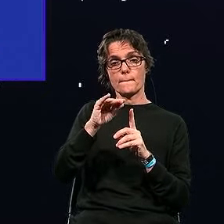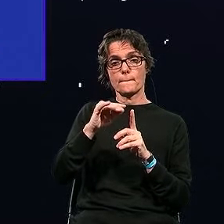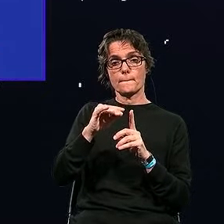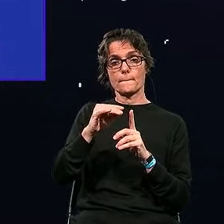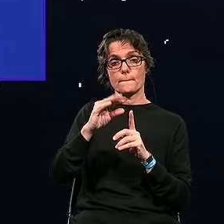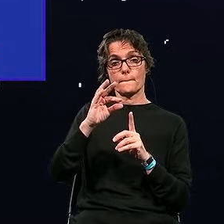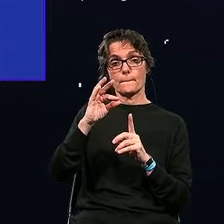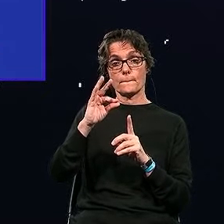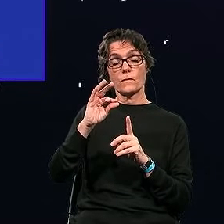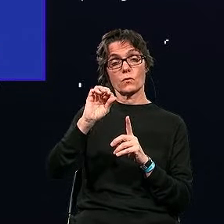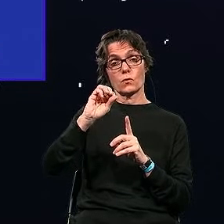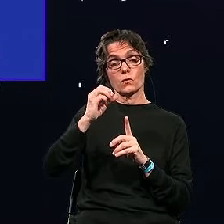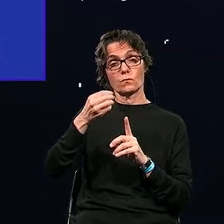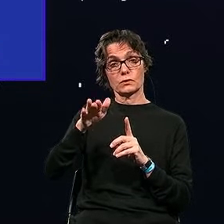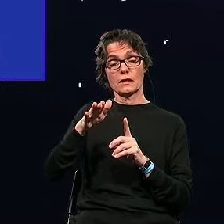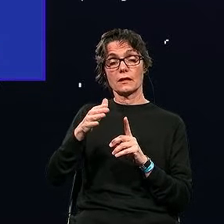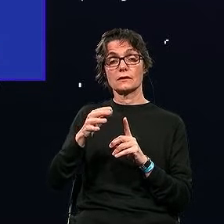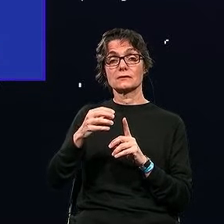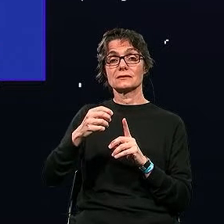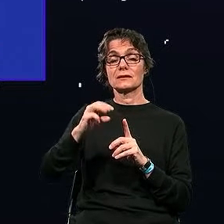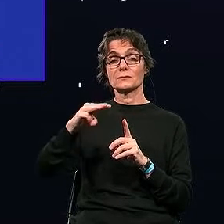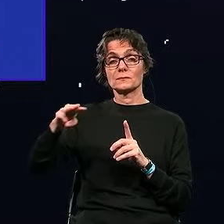400 billion tons, another